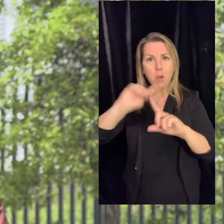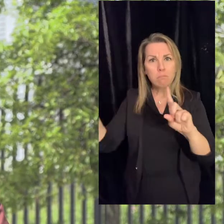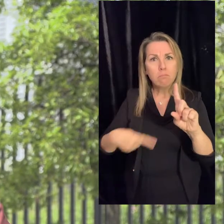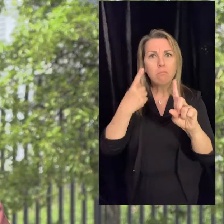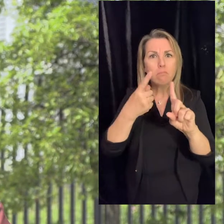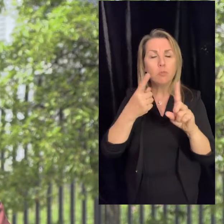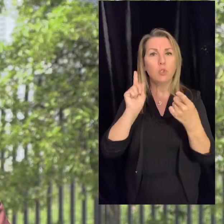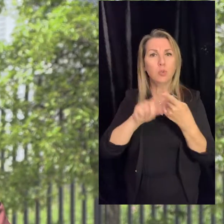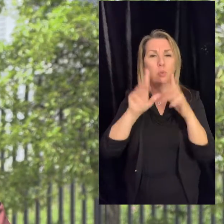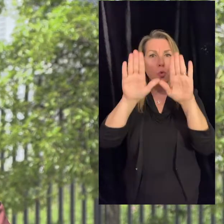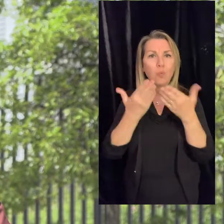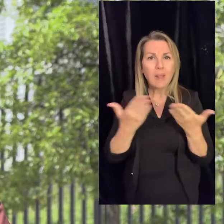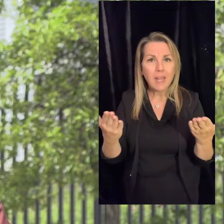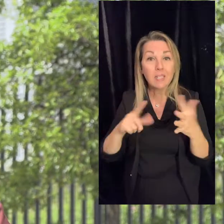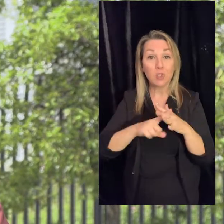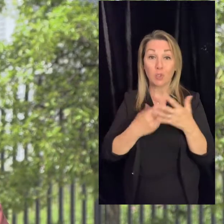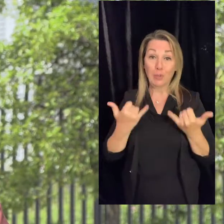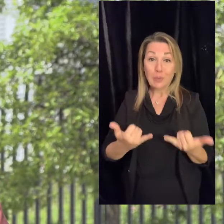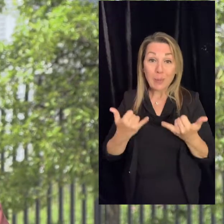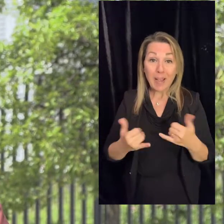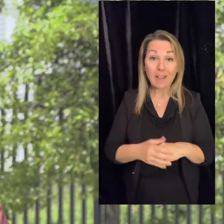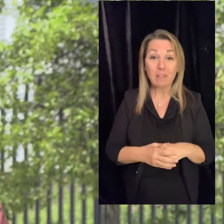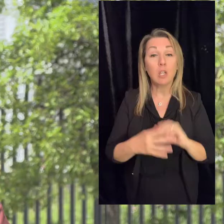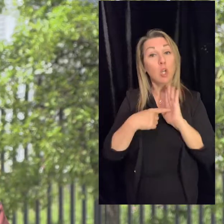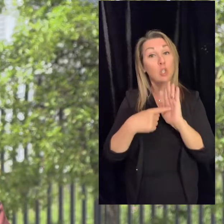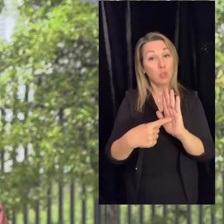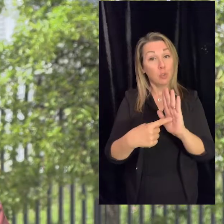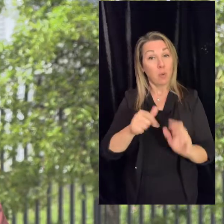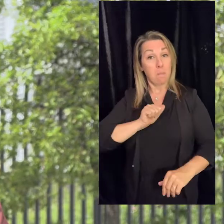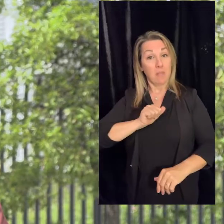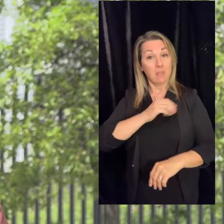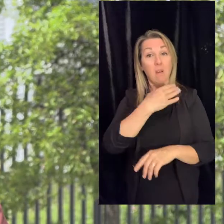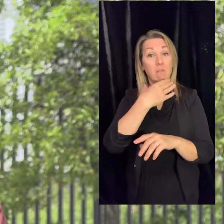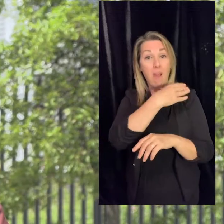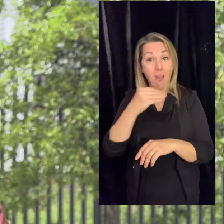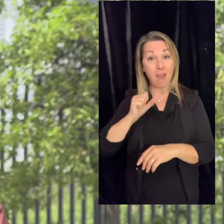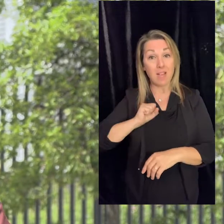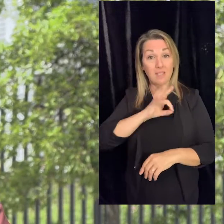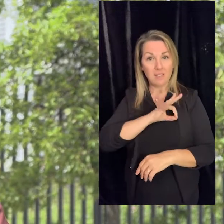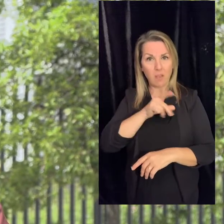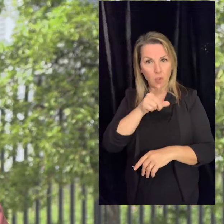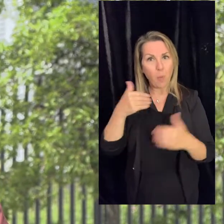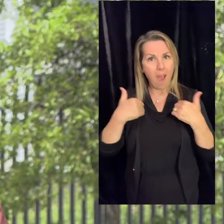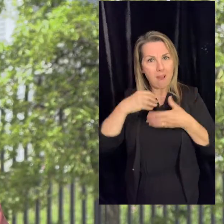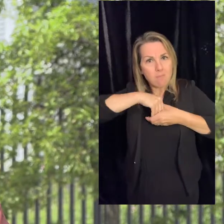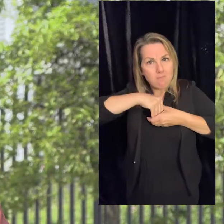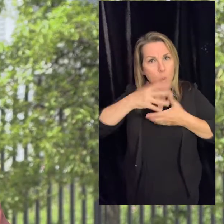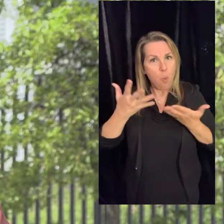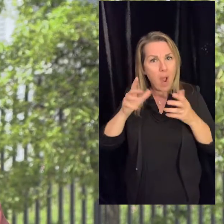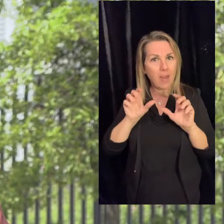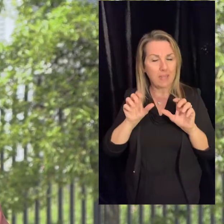and your journey begins today. You all have demonstrated to me and the staff that you have what it takes to be successful in